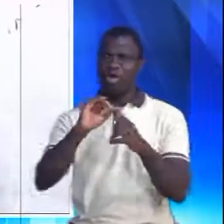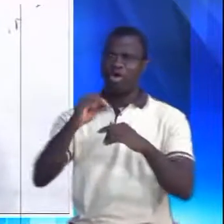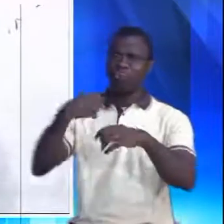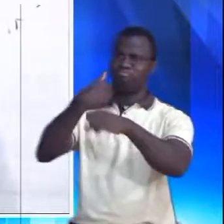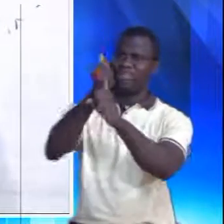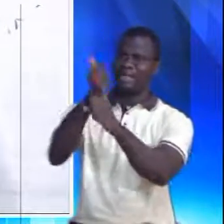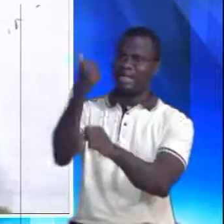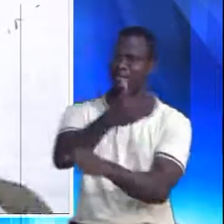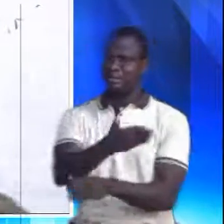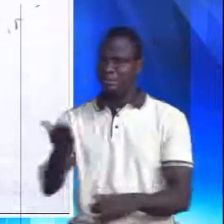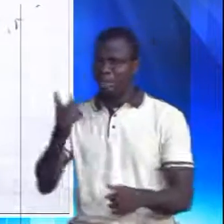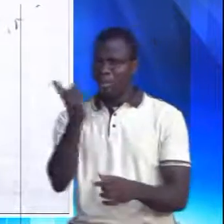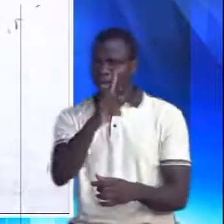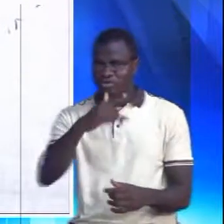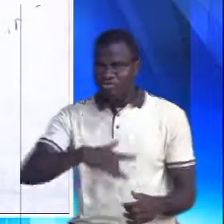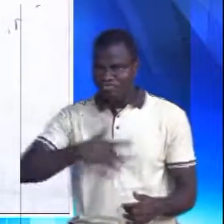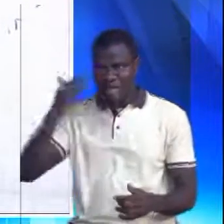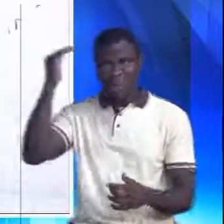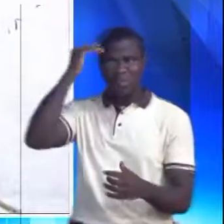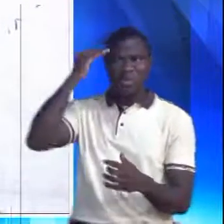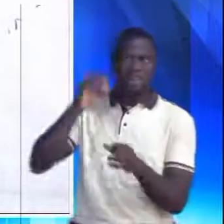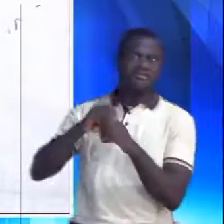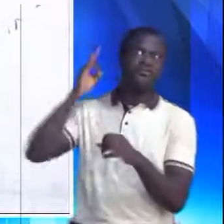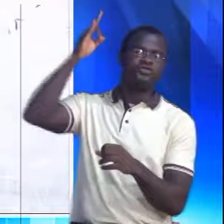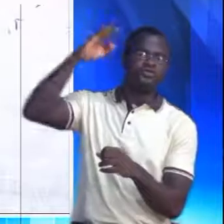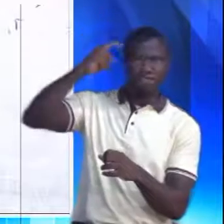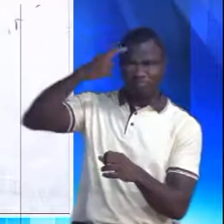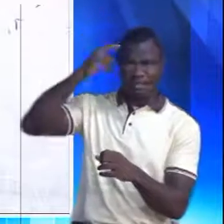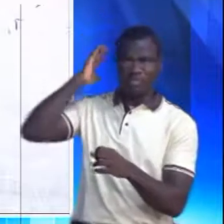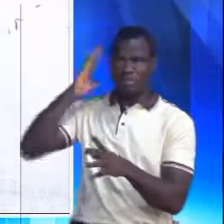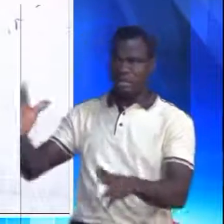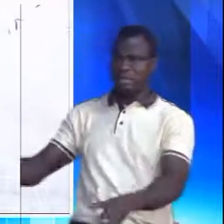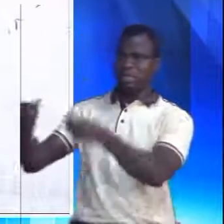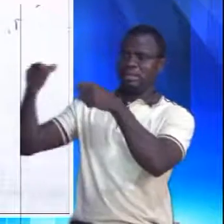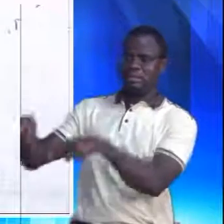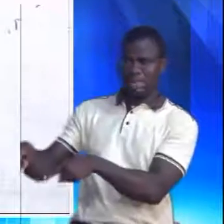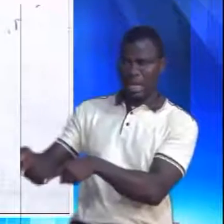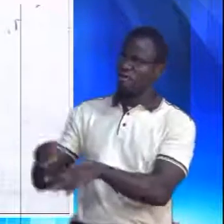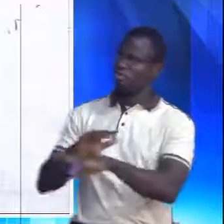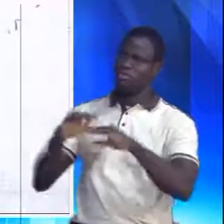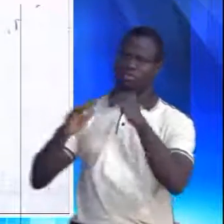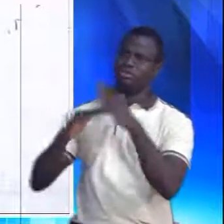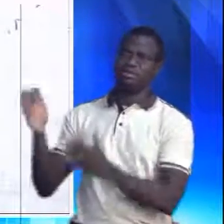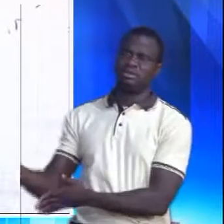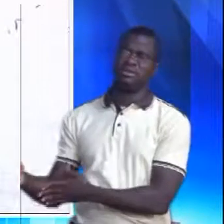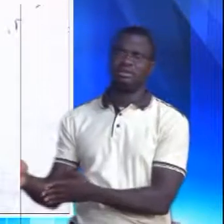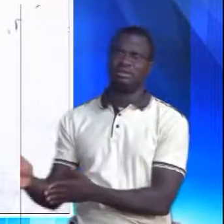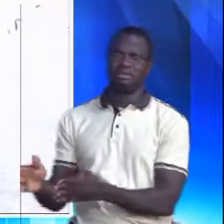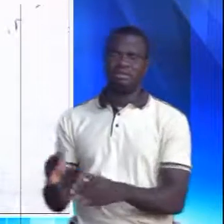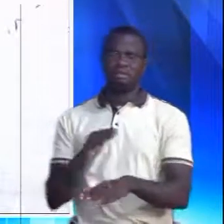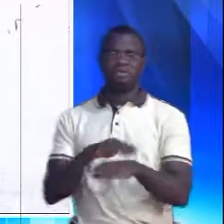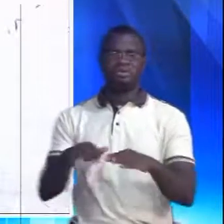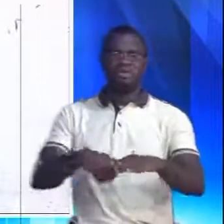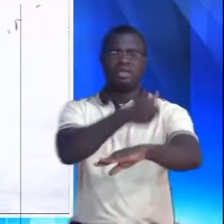build your house, there's a road, main road, or access road within the town. The law says that you should build a house